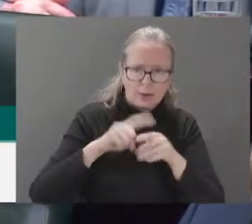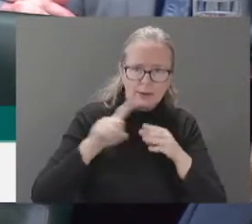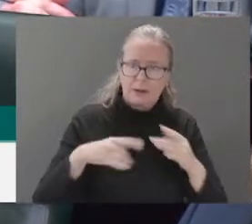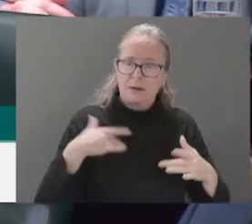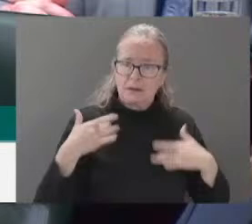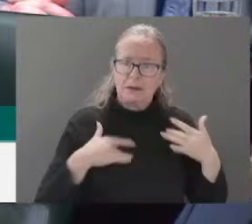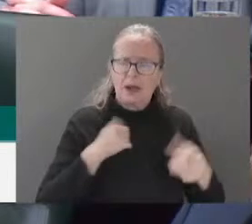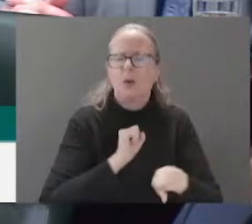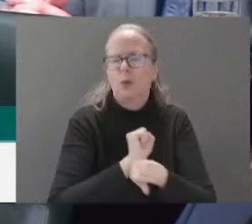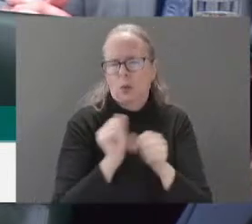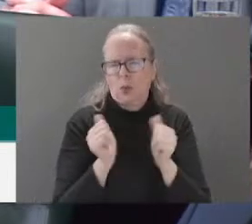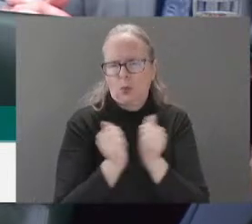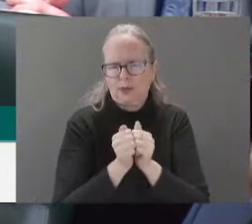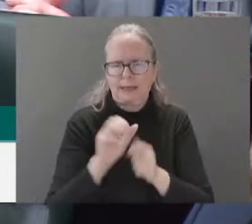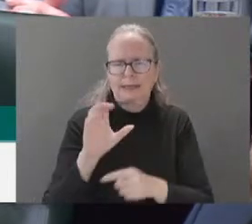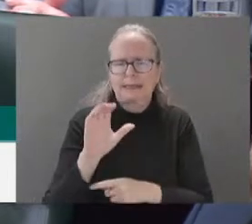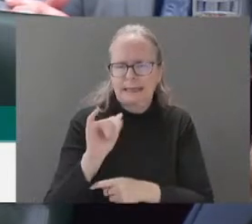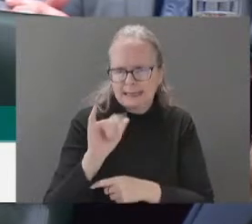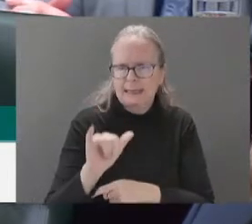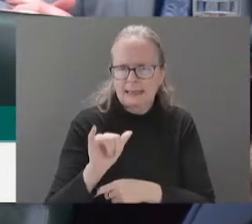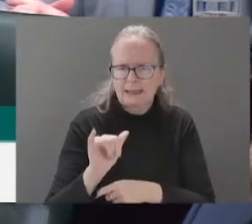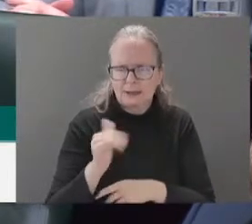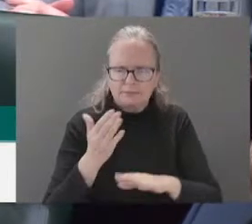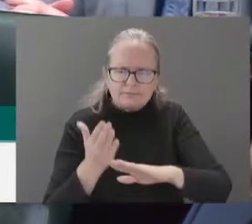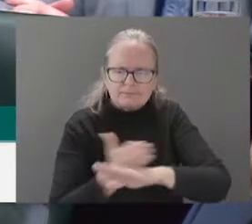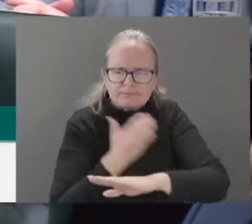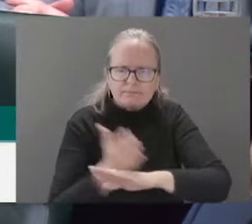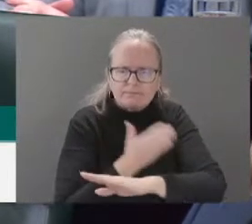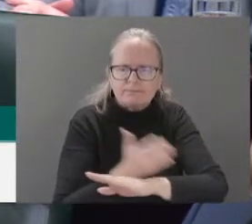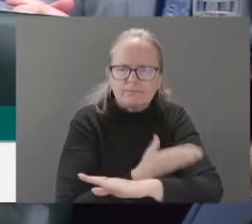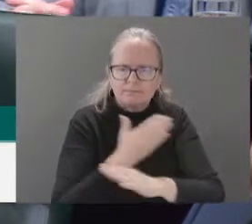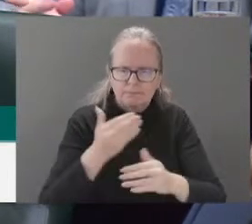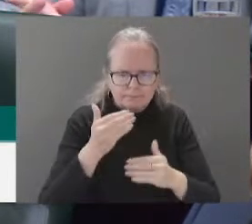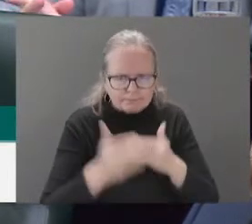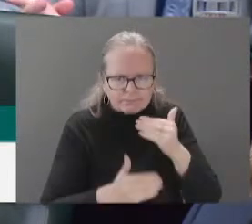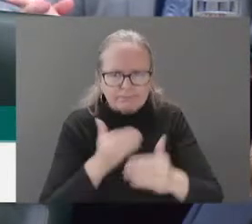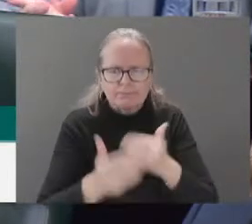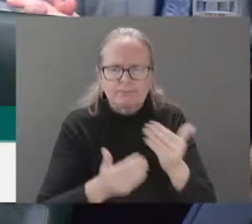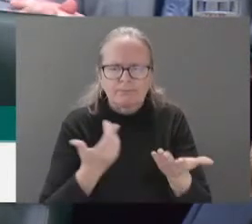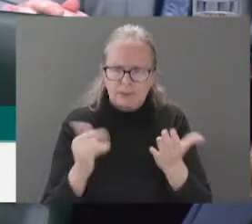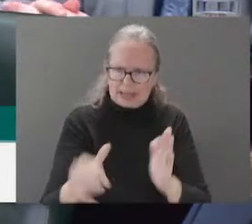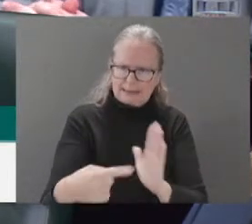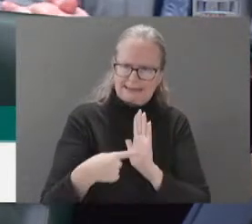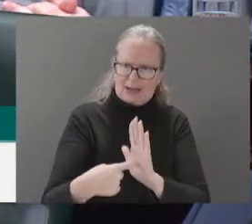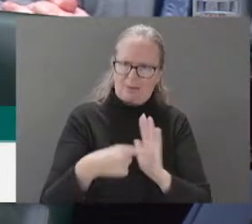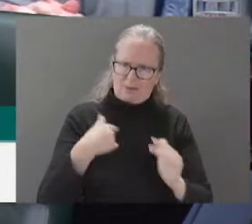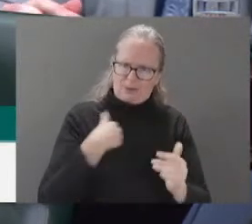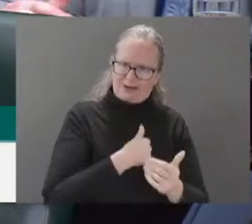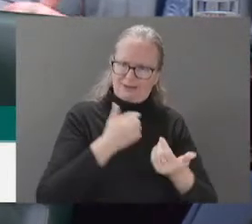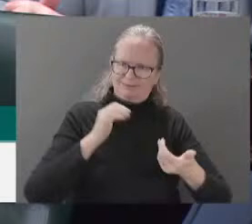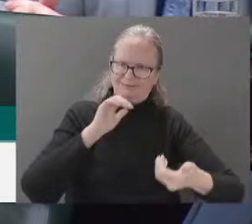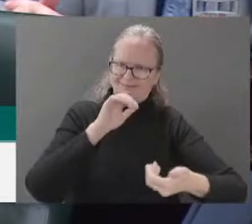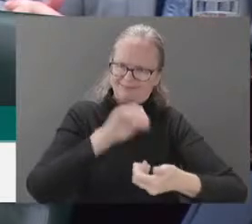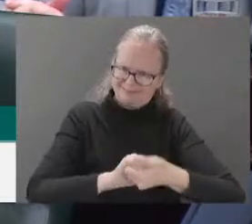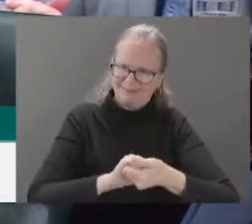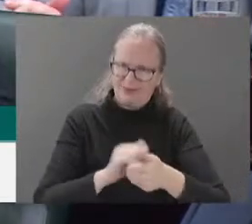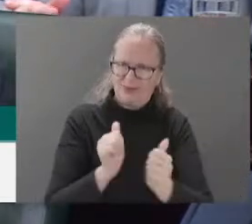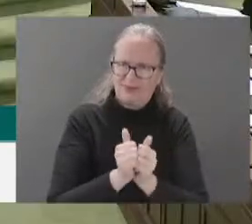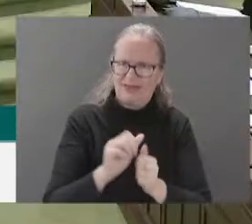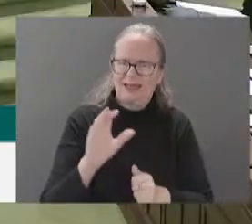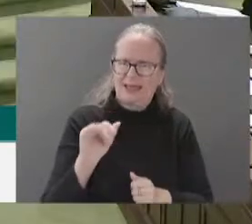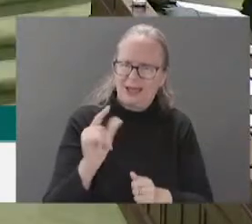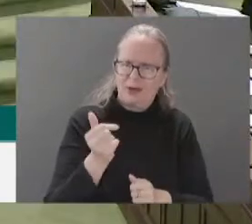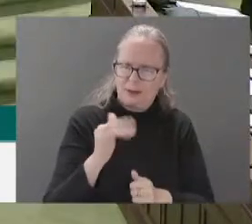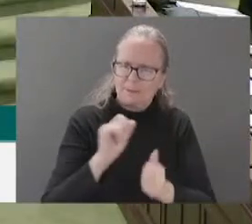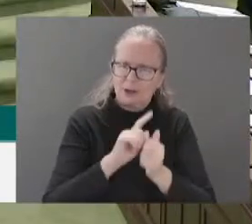another example of how transportation and economic corridor is working with Calgary and so many municipalities to make sure that we can get priority projects built here in the province The